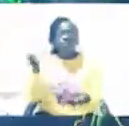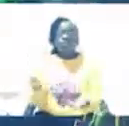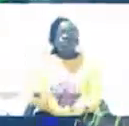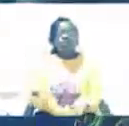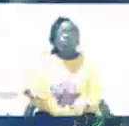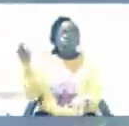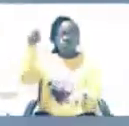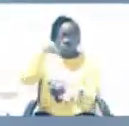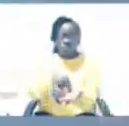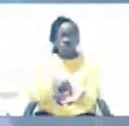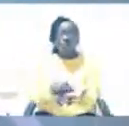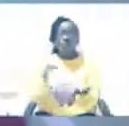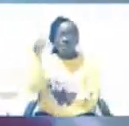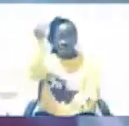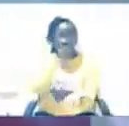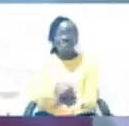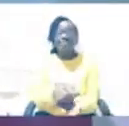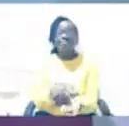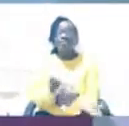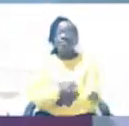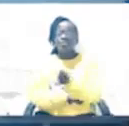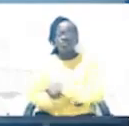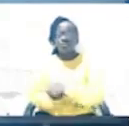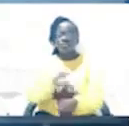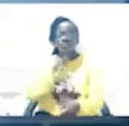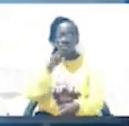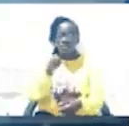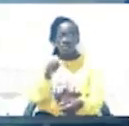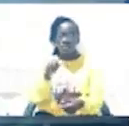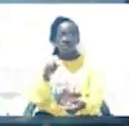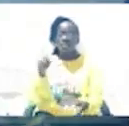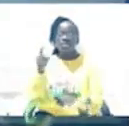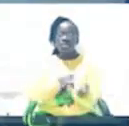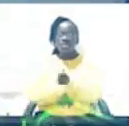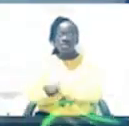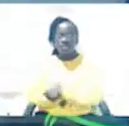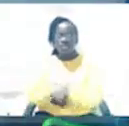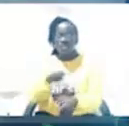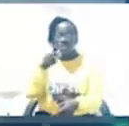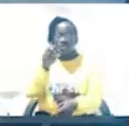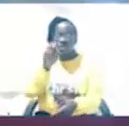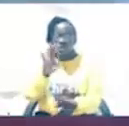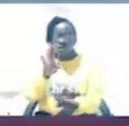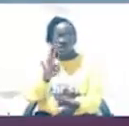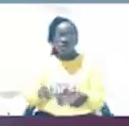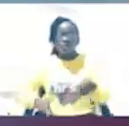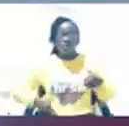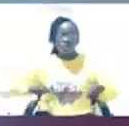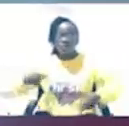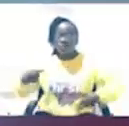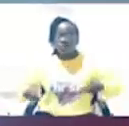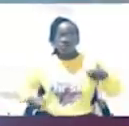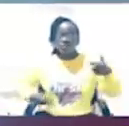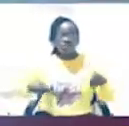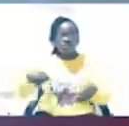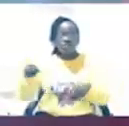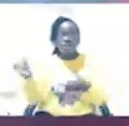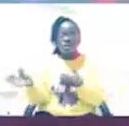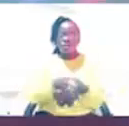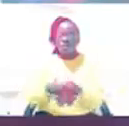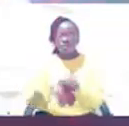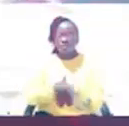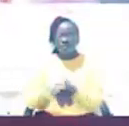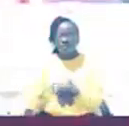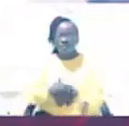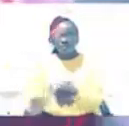Today is a day of restoration. Some of the things that you have lost, the enemy has taken away from you,